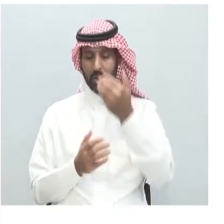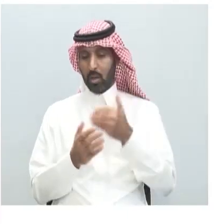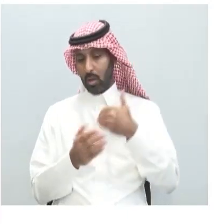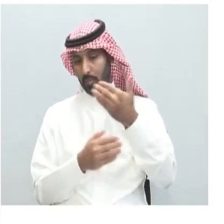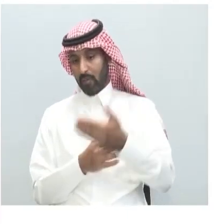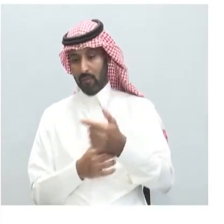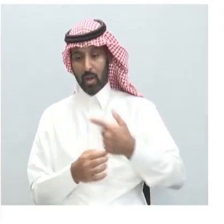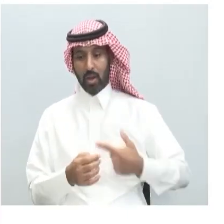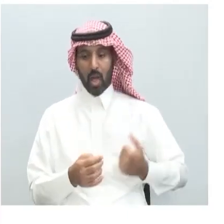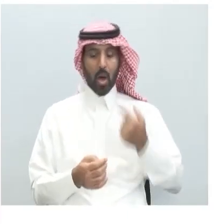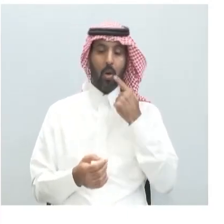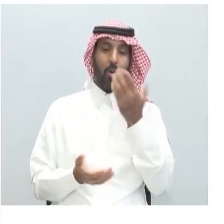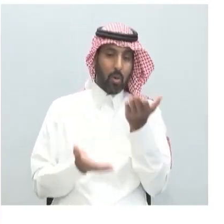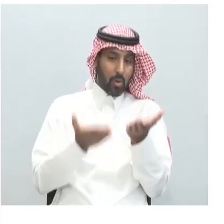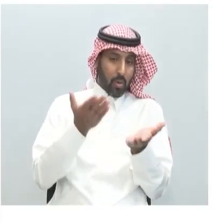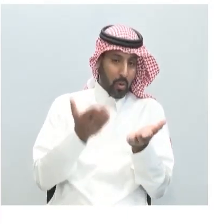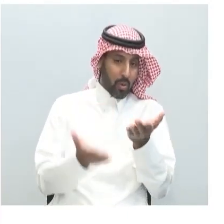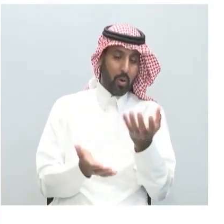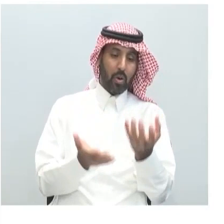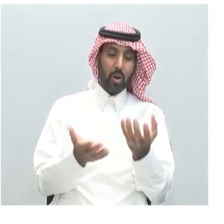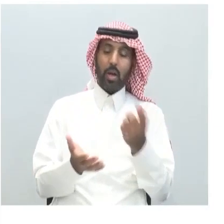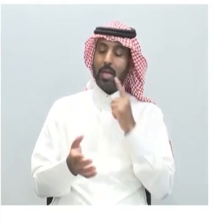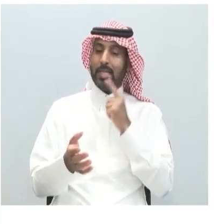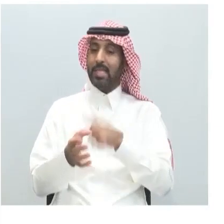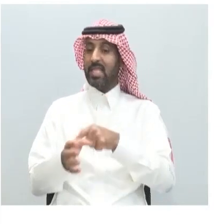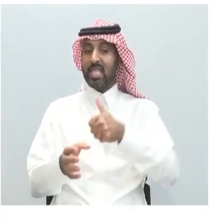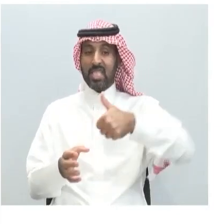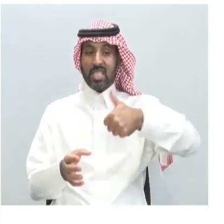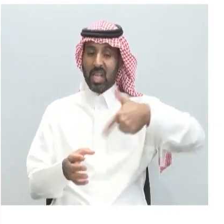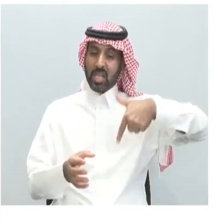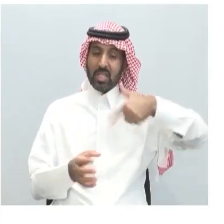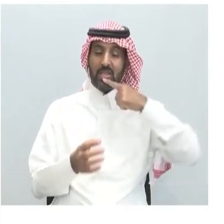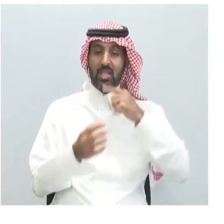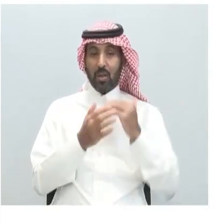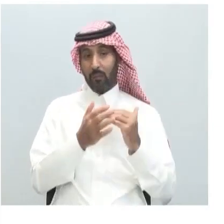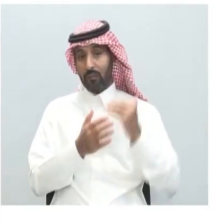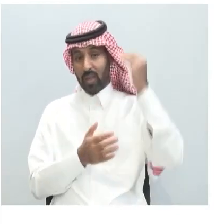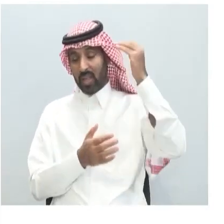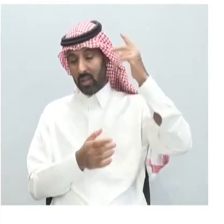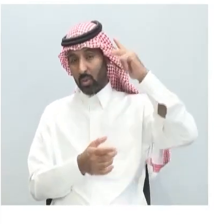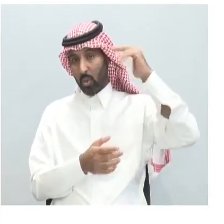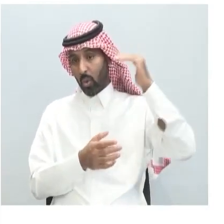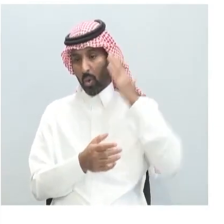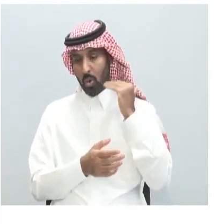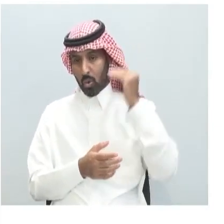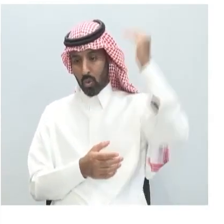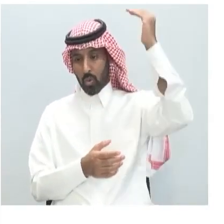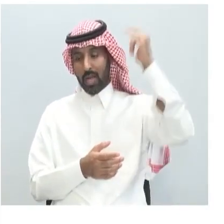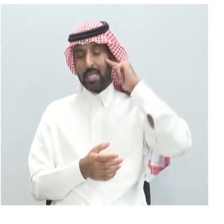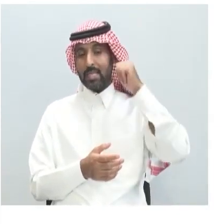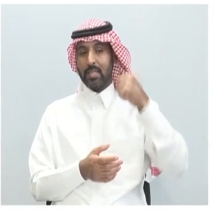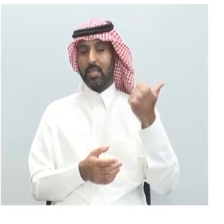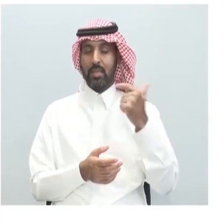measurements. For example, he's 6 feet tall. So these are the adjectives that comes after